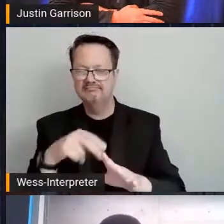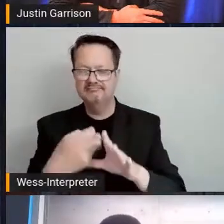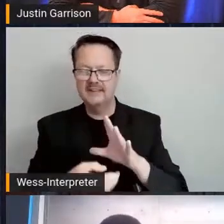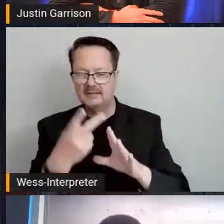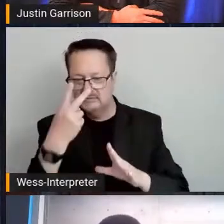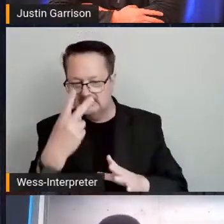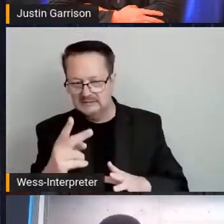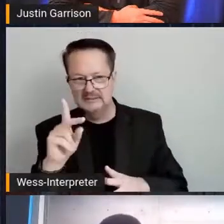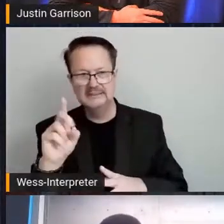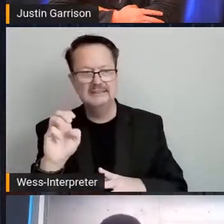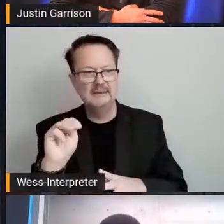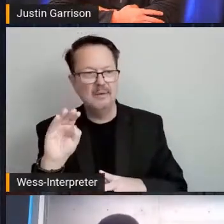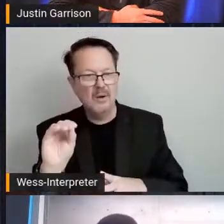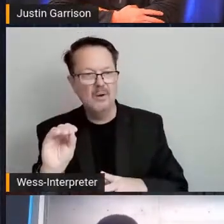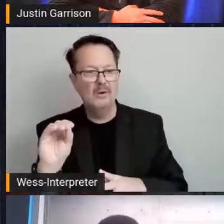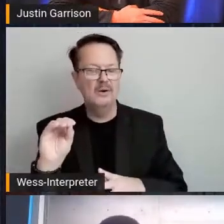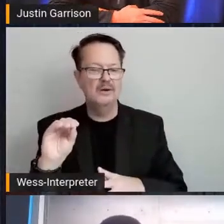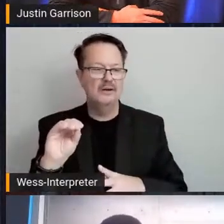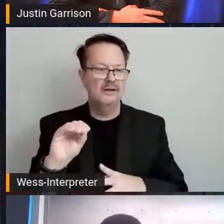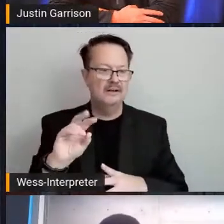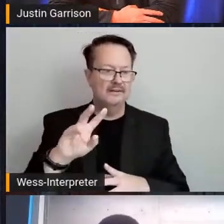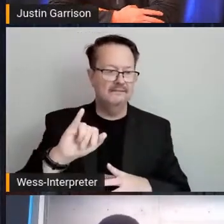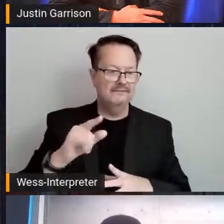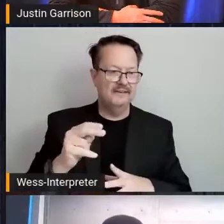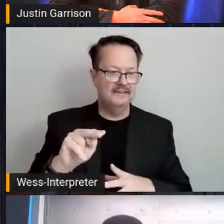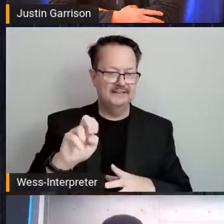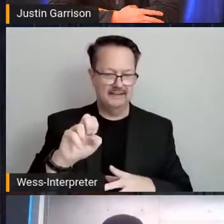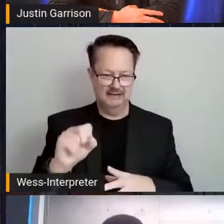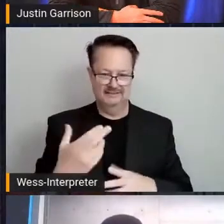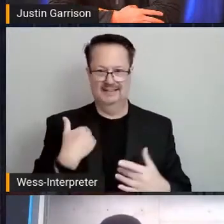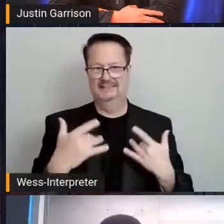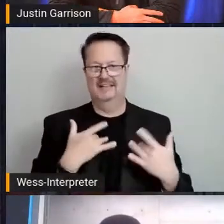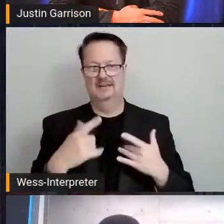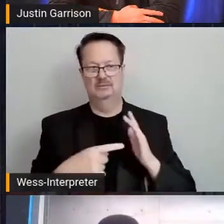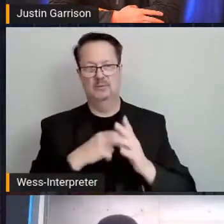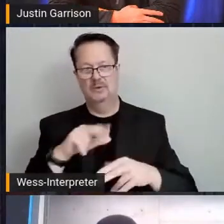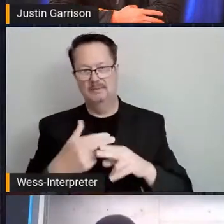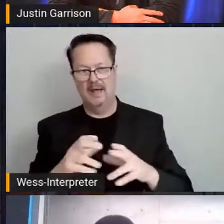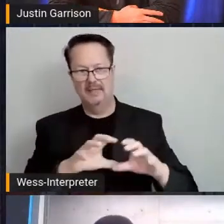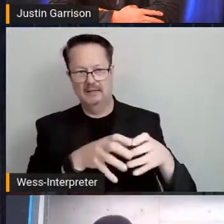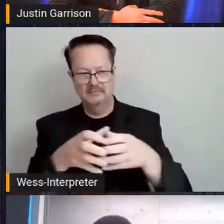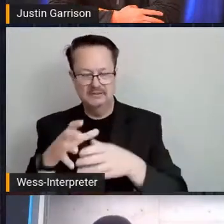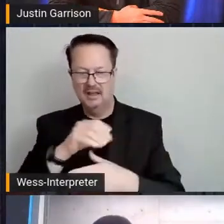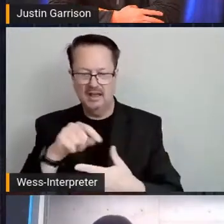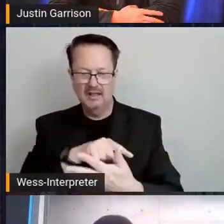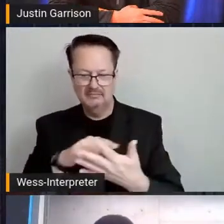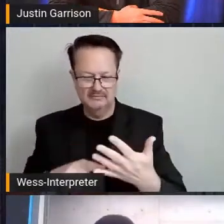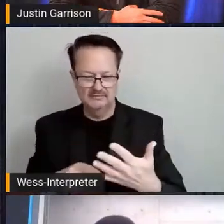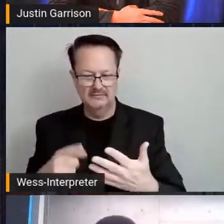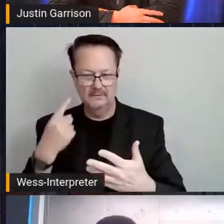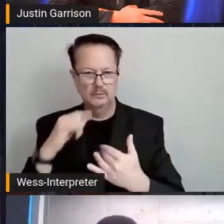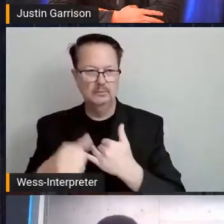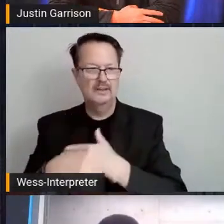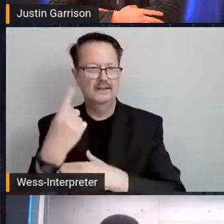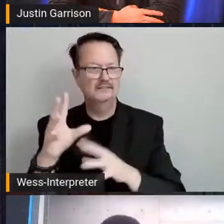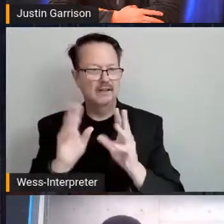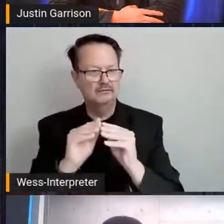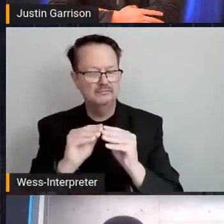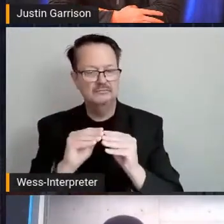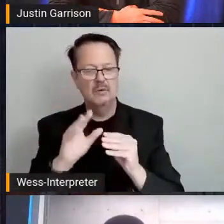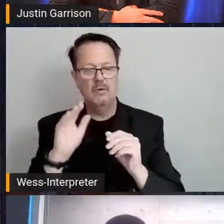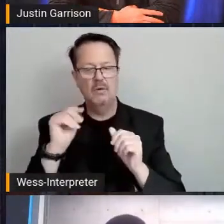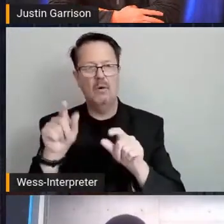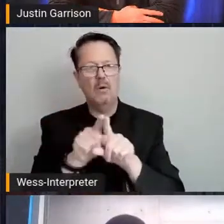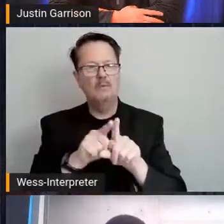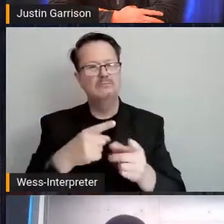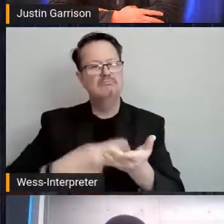some exciting stuff to show around cluster creation and also the GitOps capabilities later on in today's session. We'll also talk about how you can get